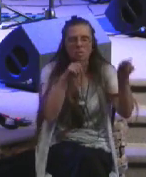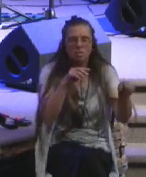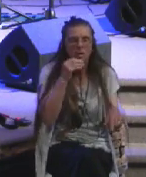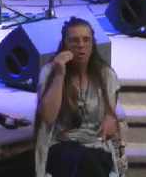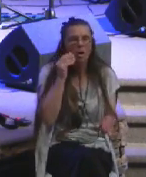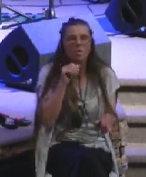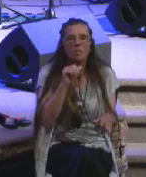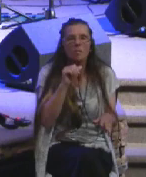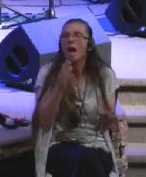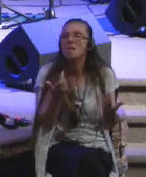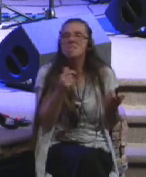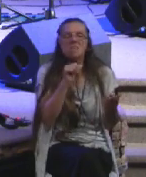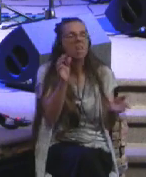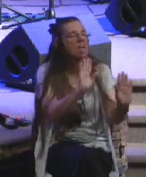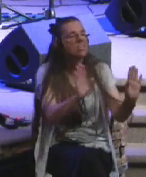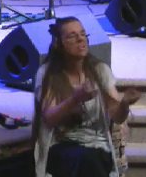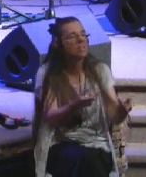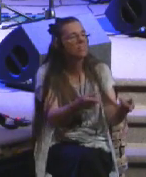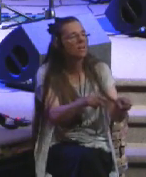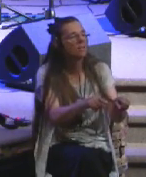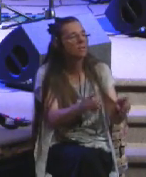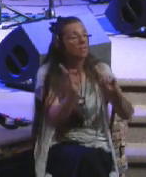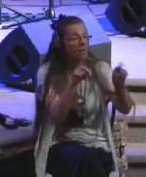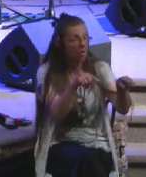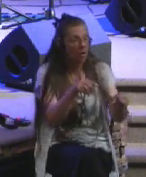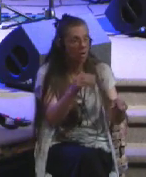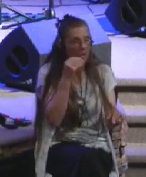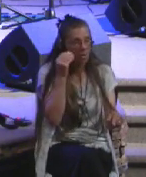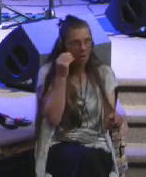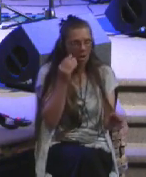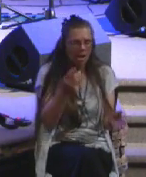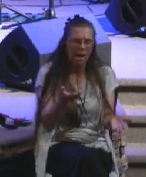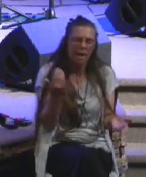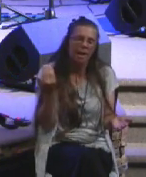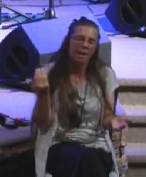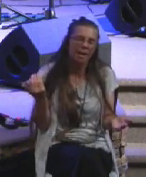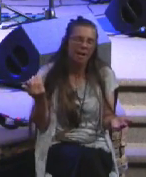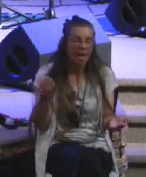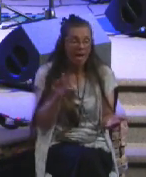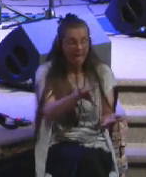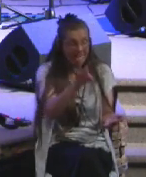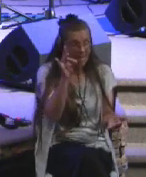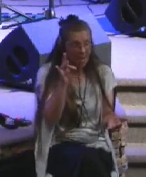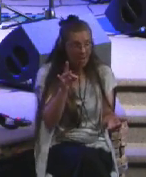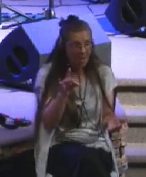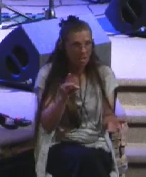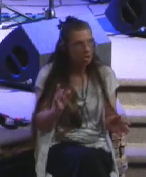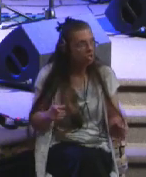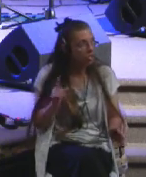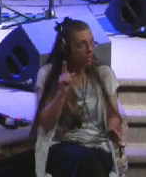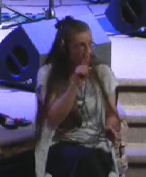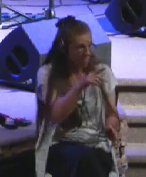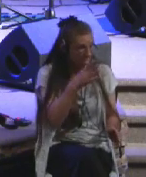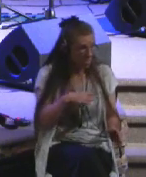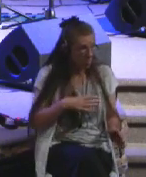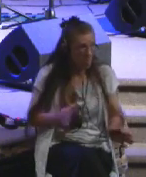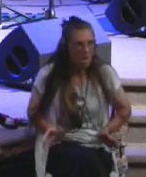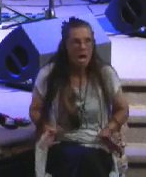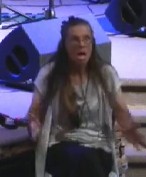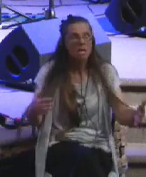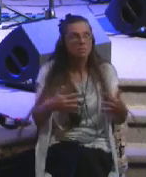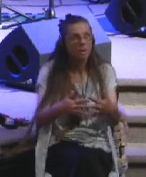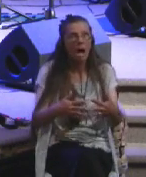act like nothing ever happened. Well, they go home. As it turns out, a little while later, he finds out Tamar's pregnant.